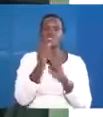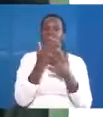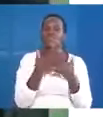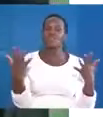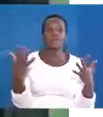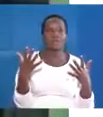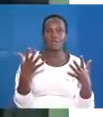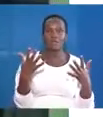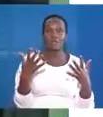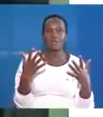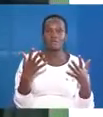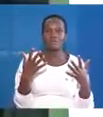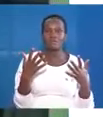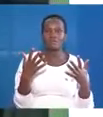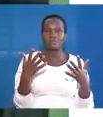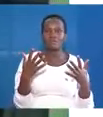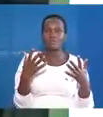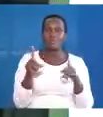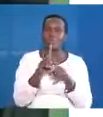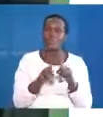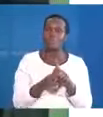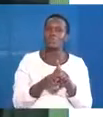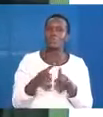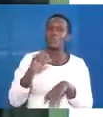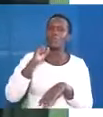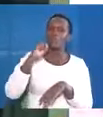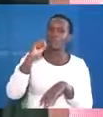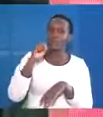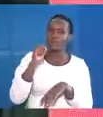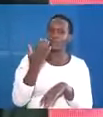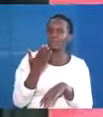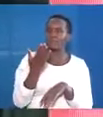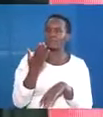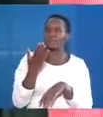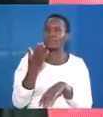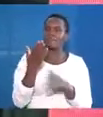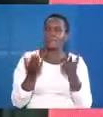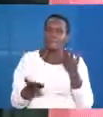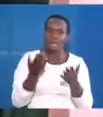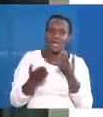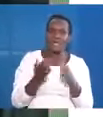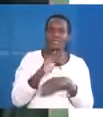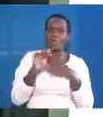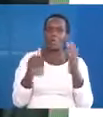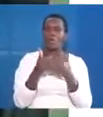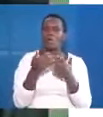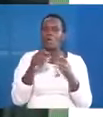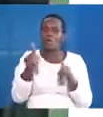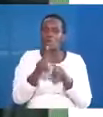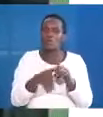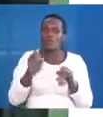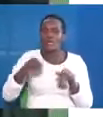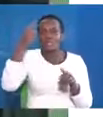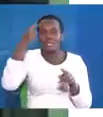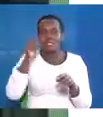Expediency asks the question, is it politic? Vanity asks the question, is it popular?